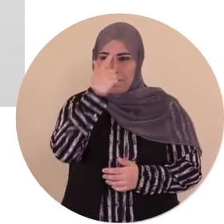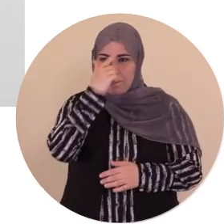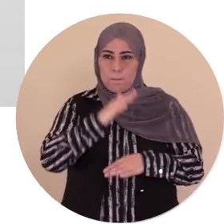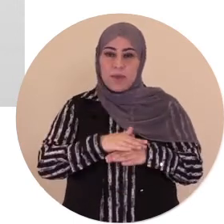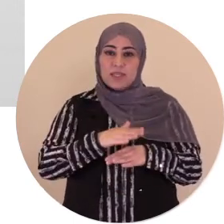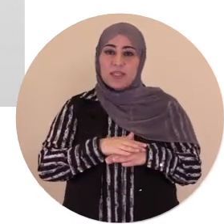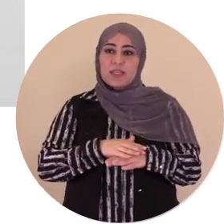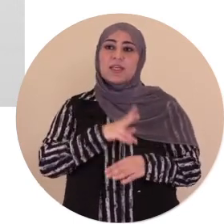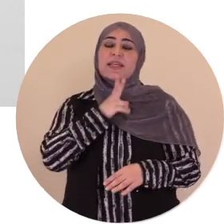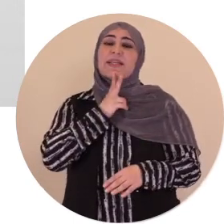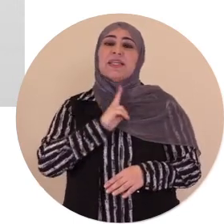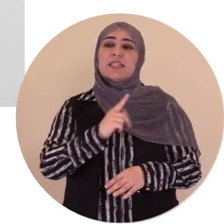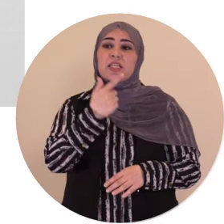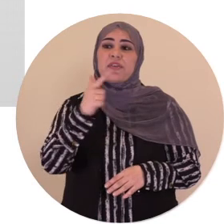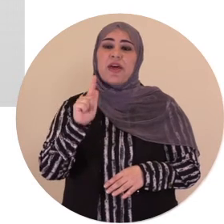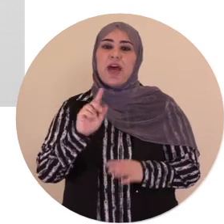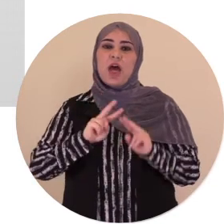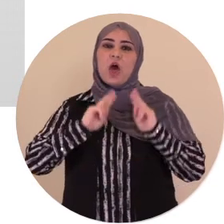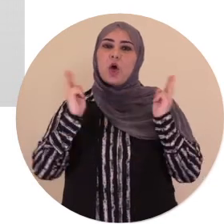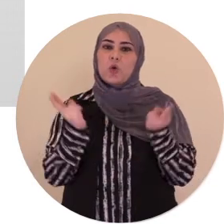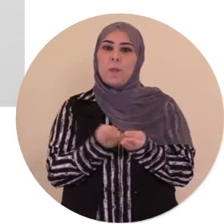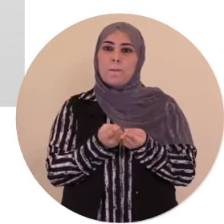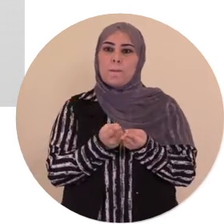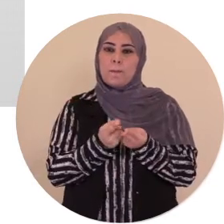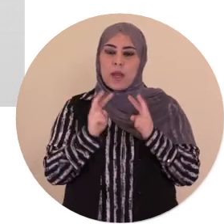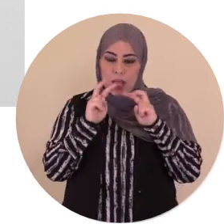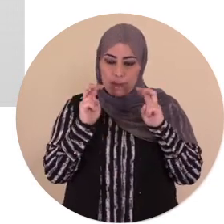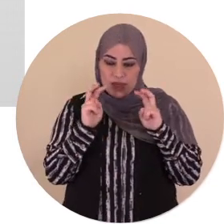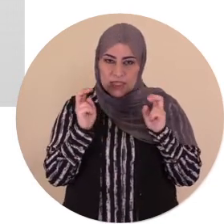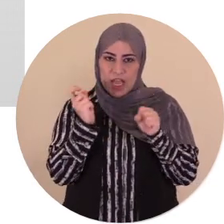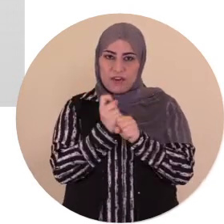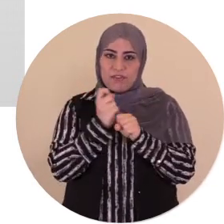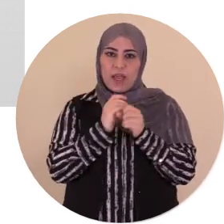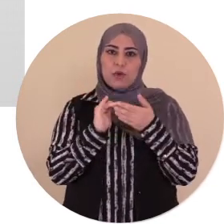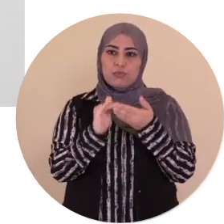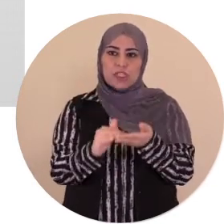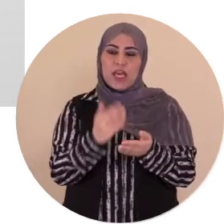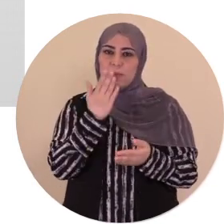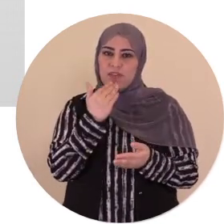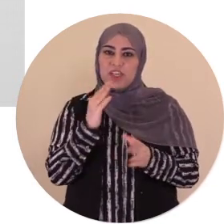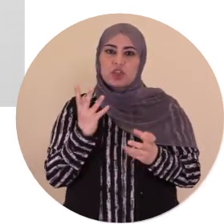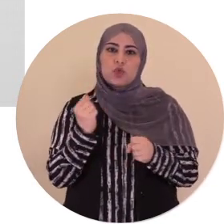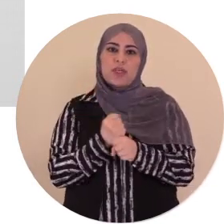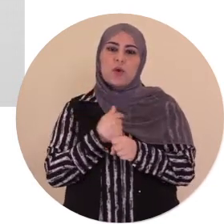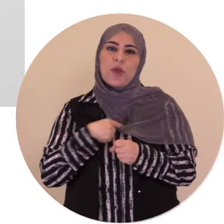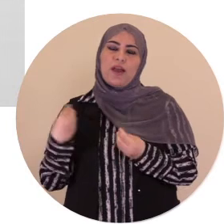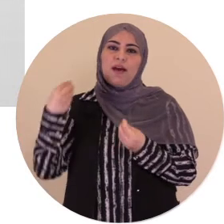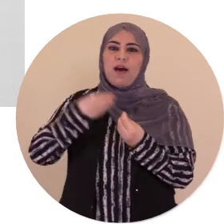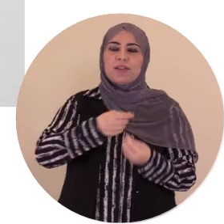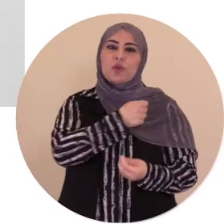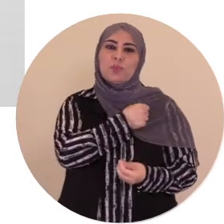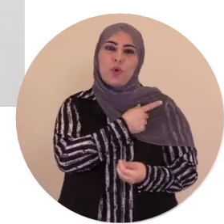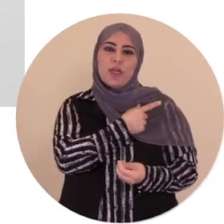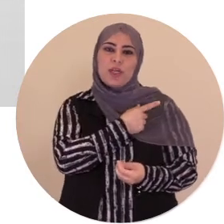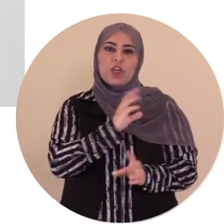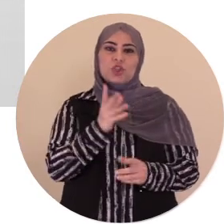there a modal verb here? What do you think? No, there is not. What's the tense of the verb? Cleans. It's in present. If there